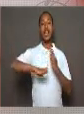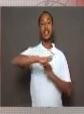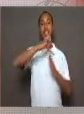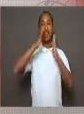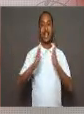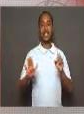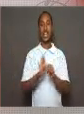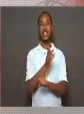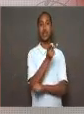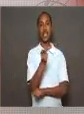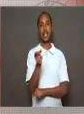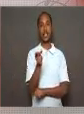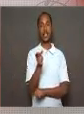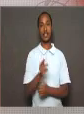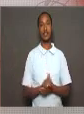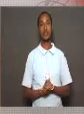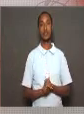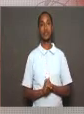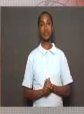electrically charged particles.